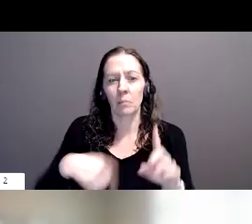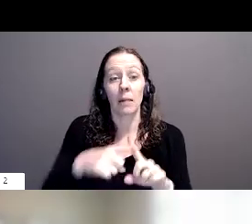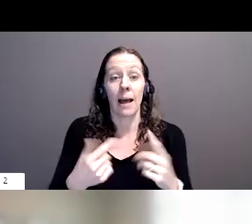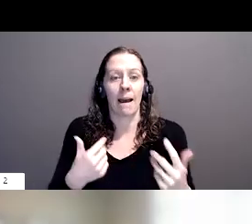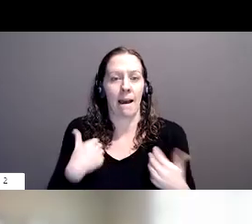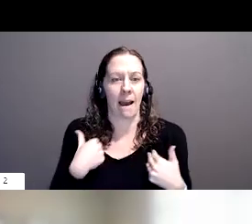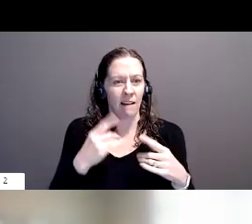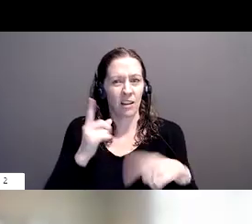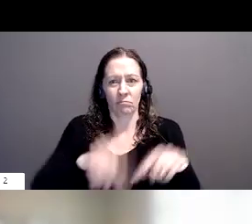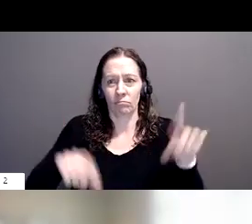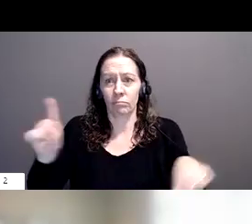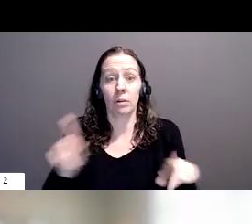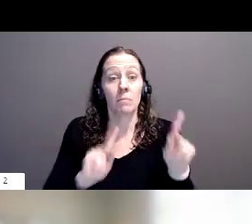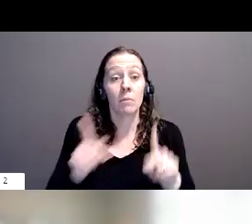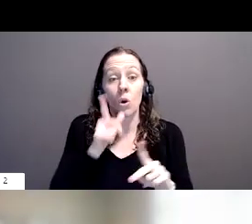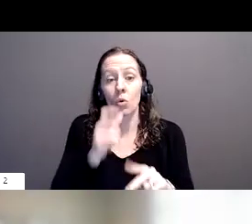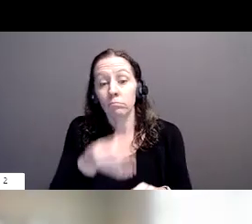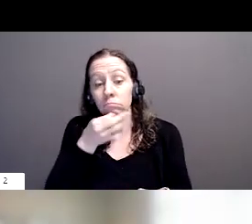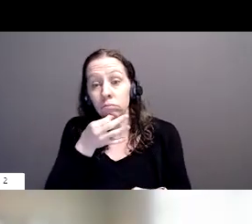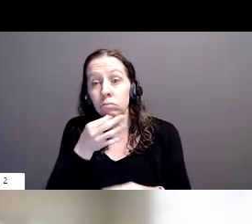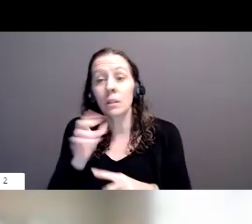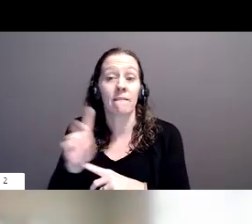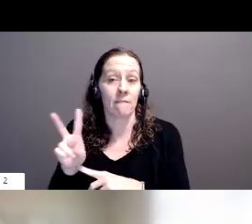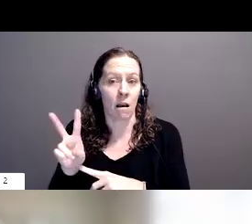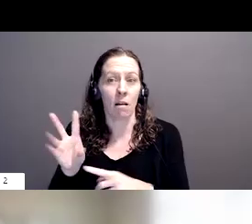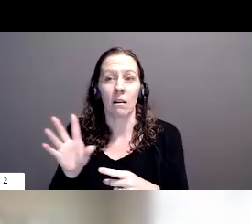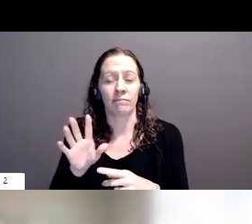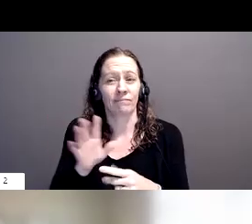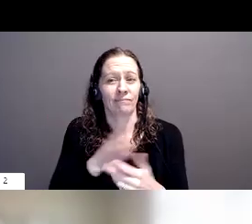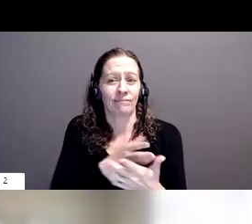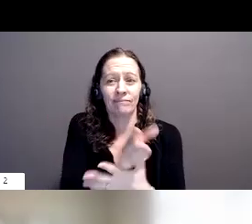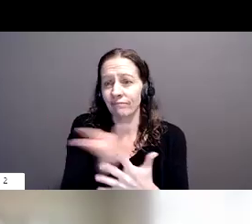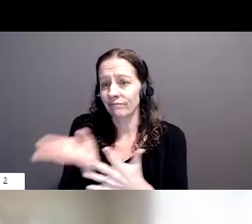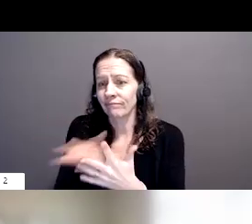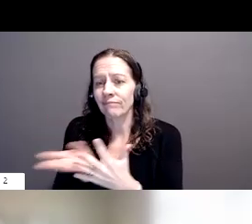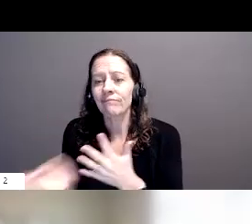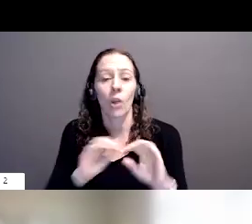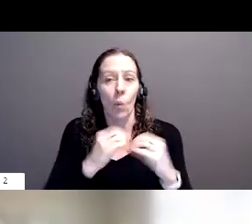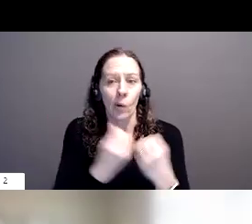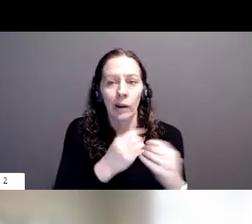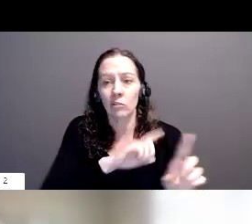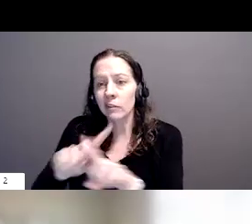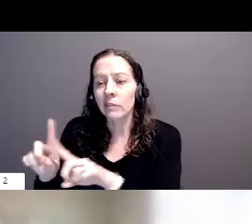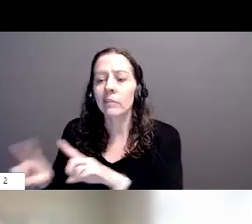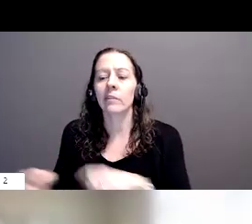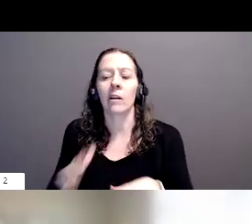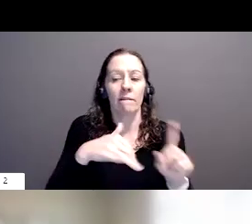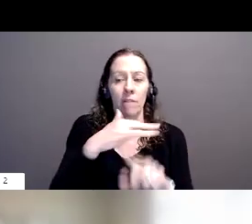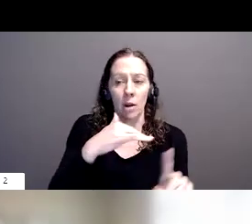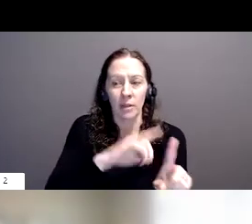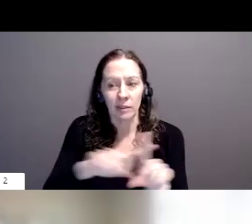representatives with expertise in domestic violence across different organizations, environments,